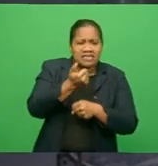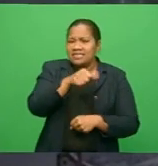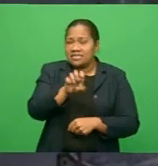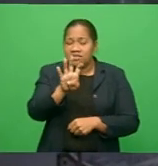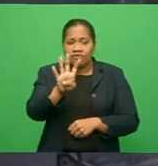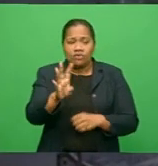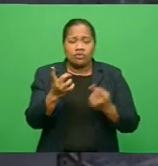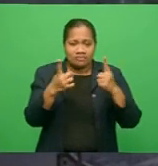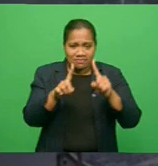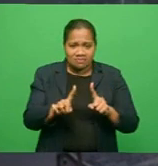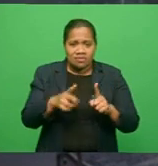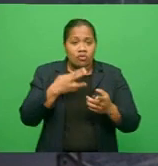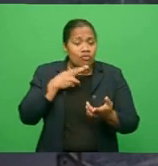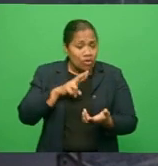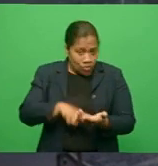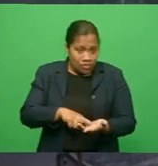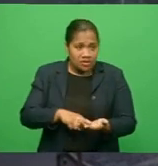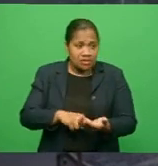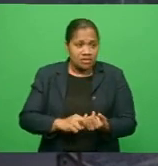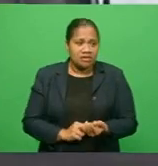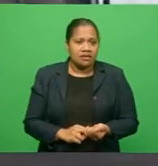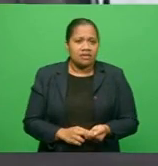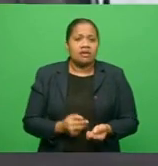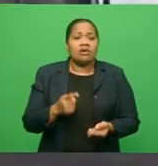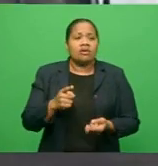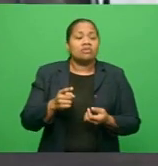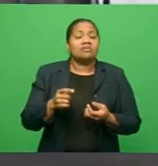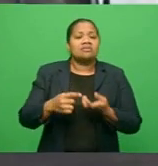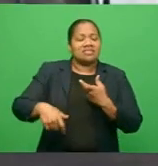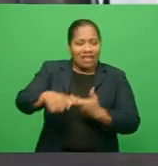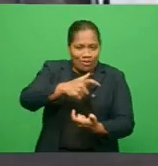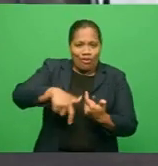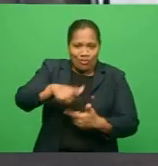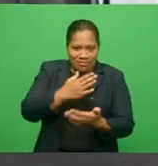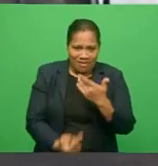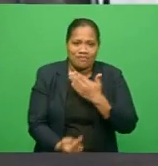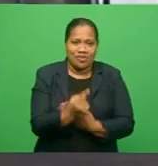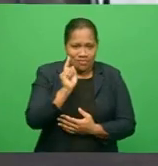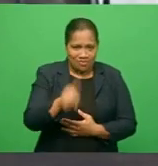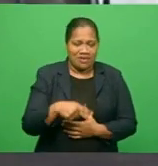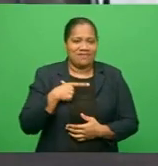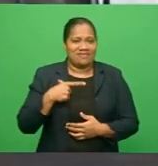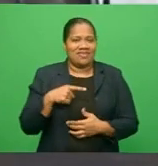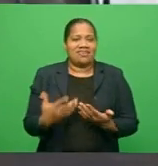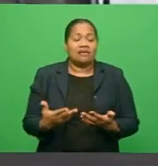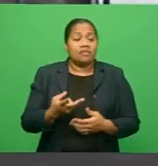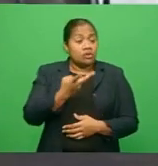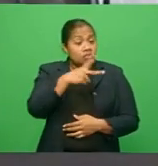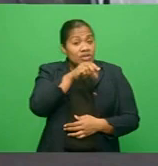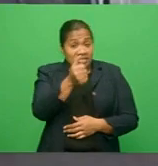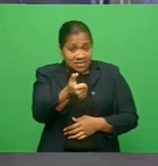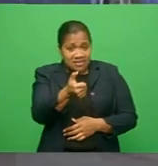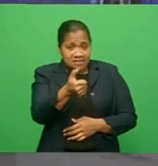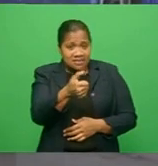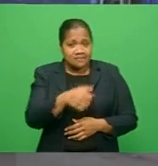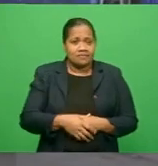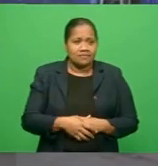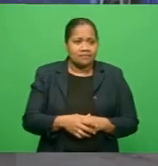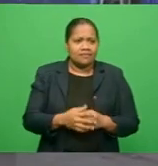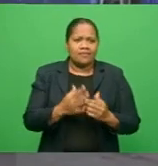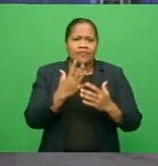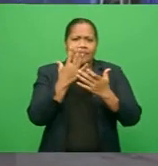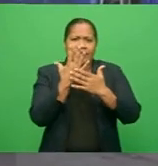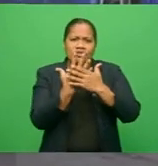recorded that were cyclone related. Of that, 26 were drowning